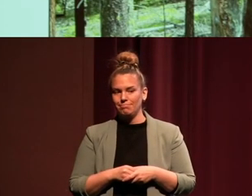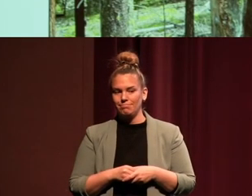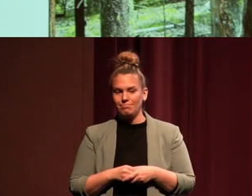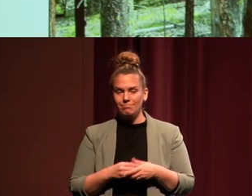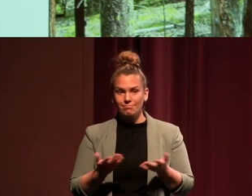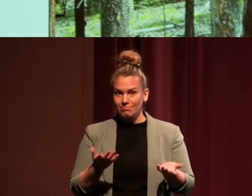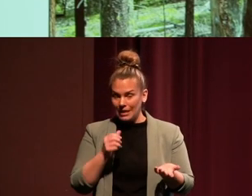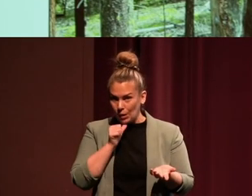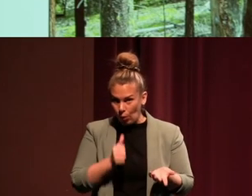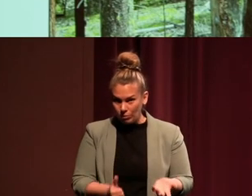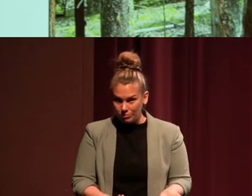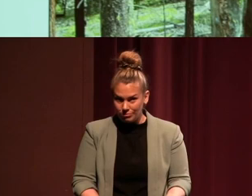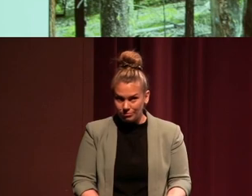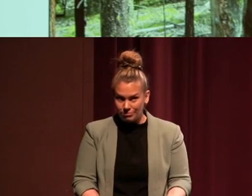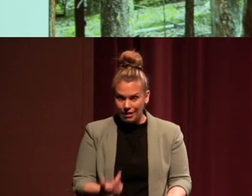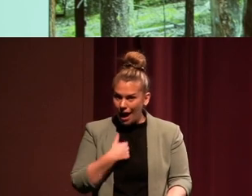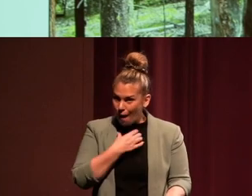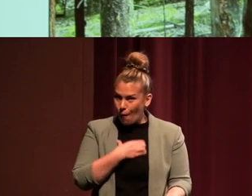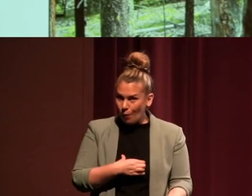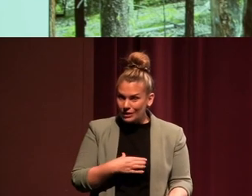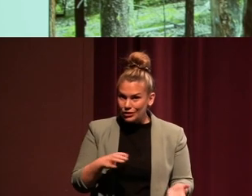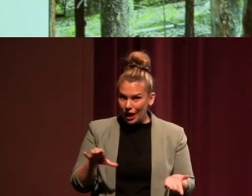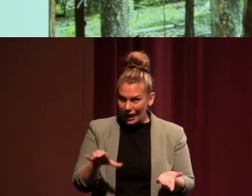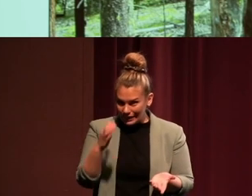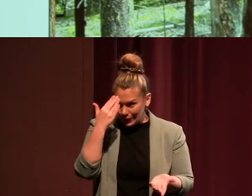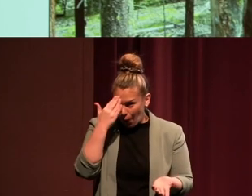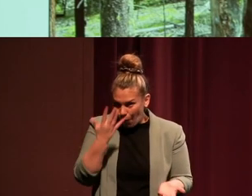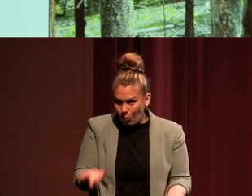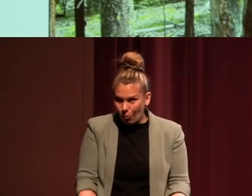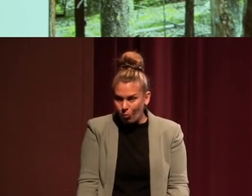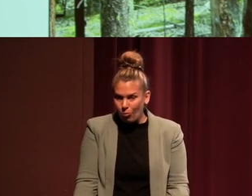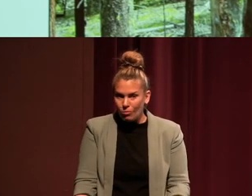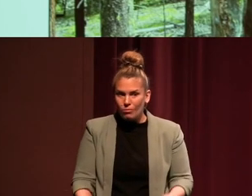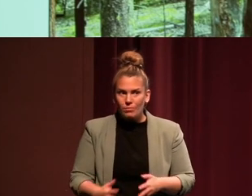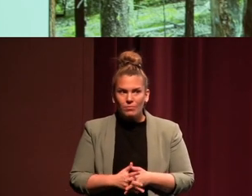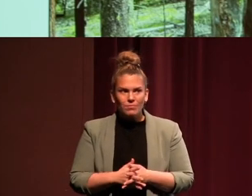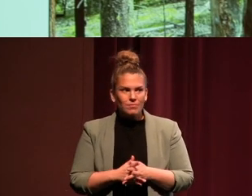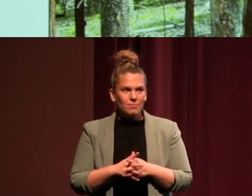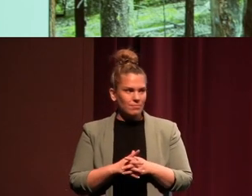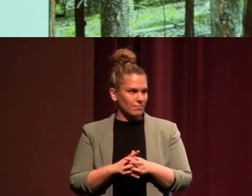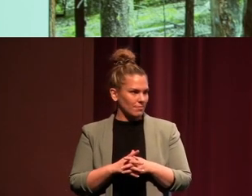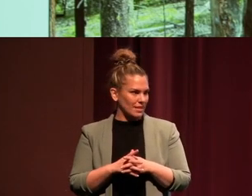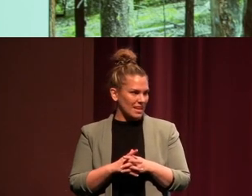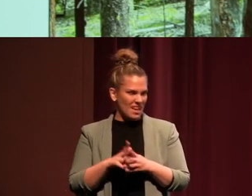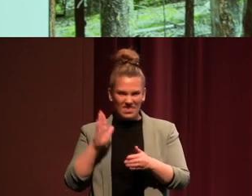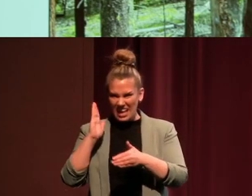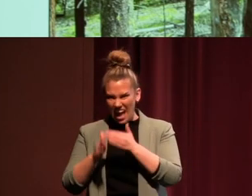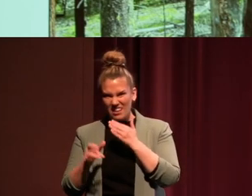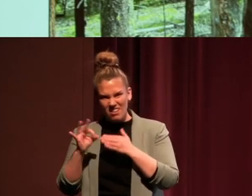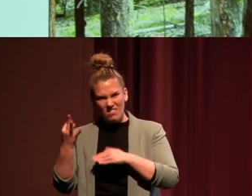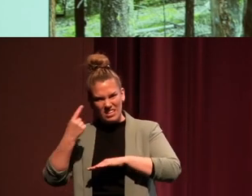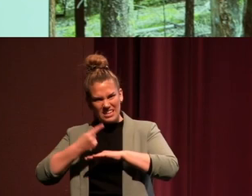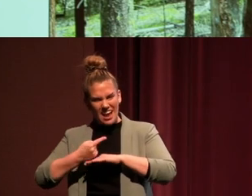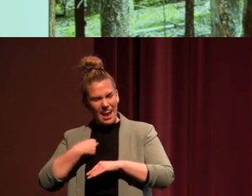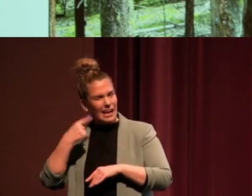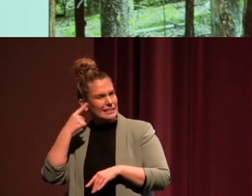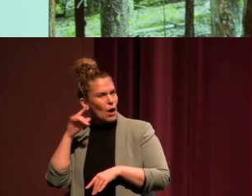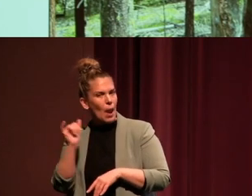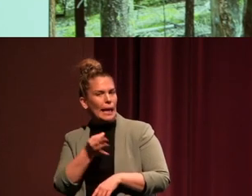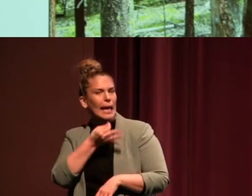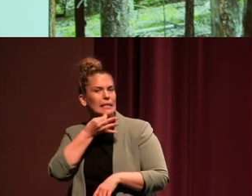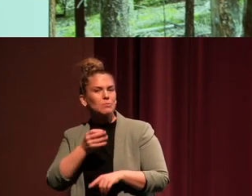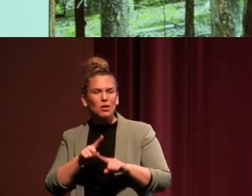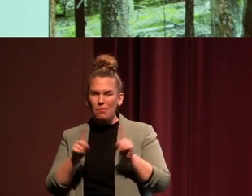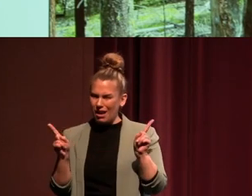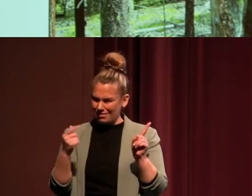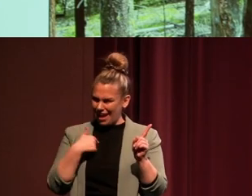I really don't. I wish that I did. At the end of the day, although I sound like an expert, I have more